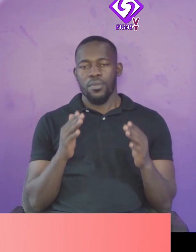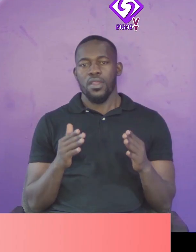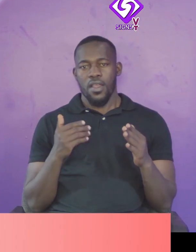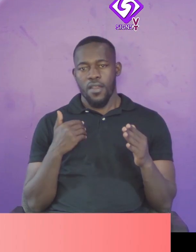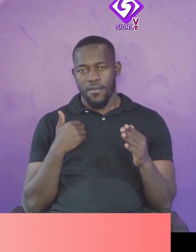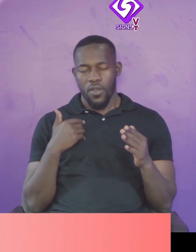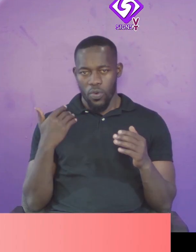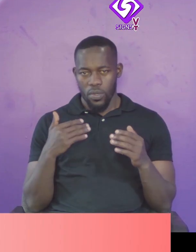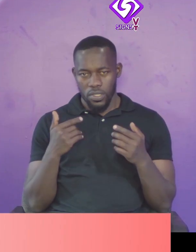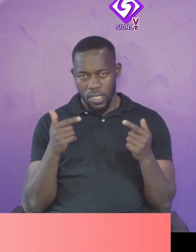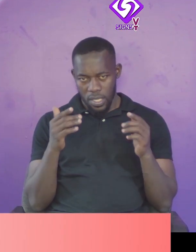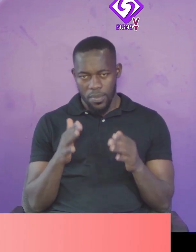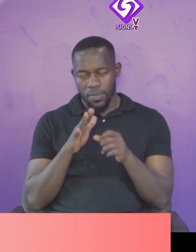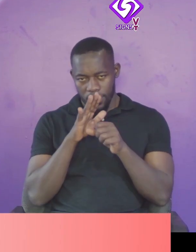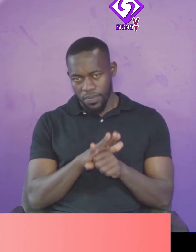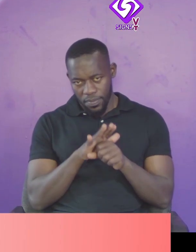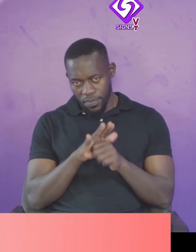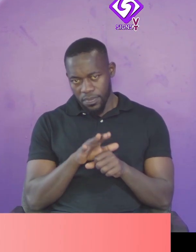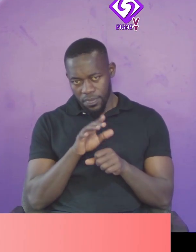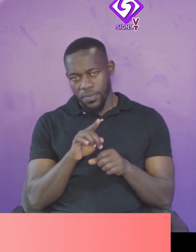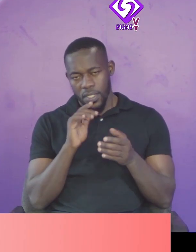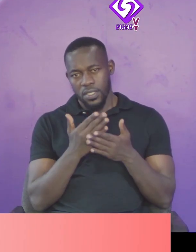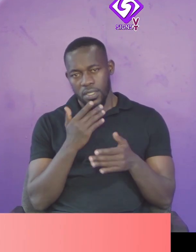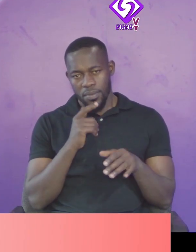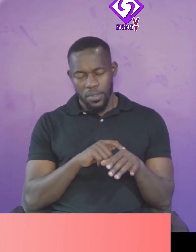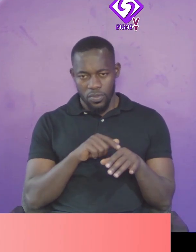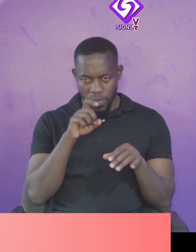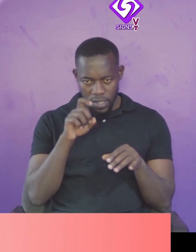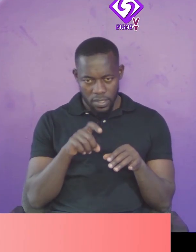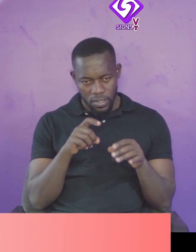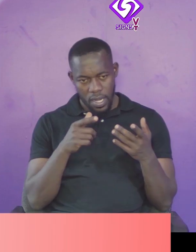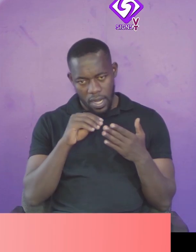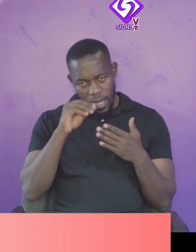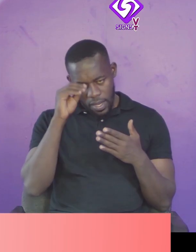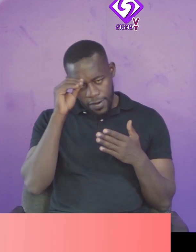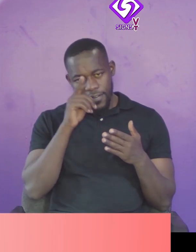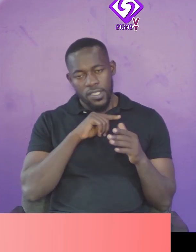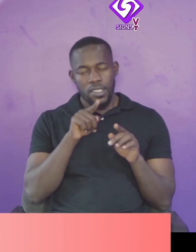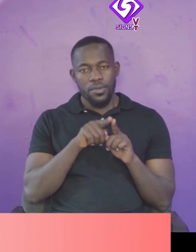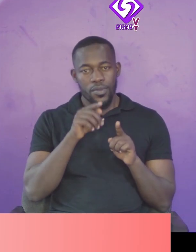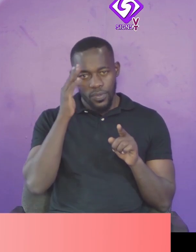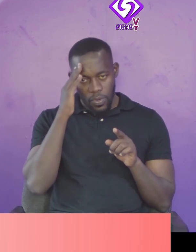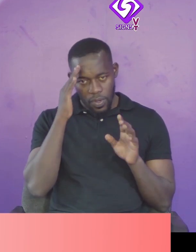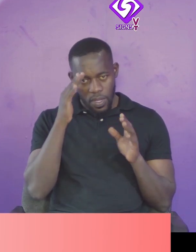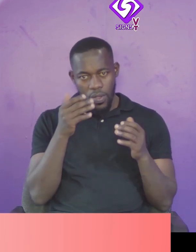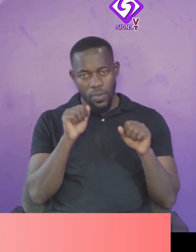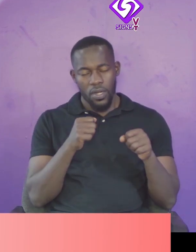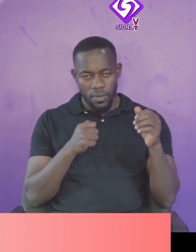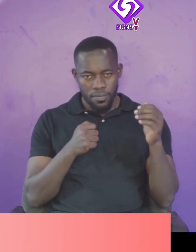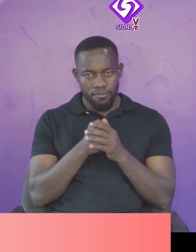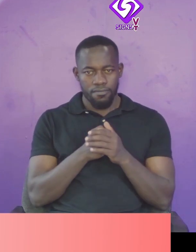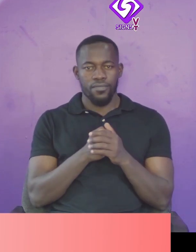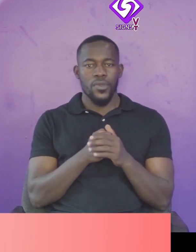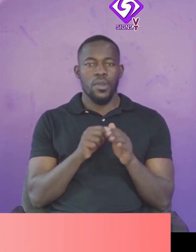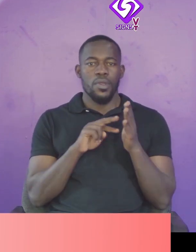you all the time. There reaches a time you have to read the tactics, you have to know how he attacks you, and you counterattack him. So this is